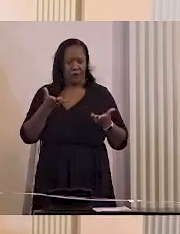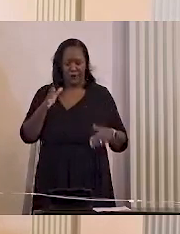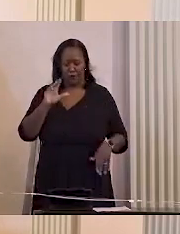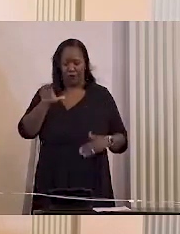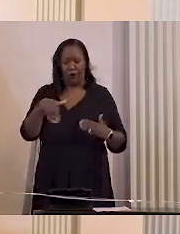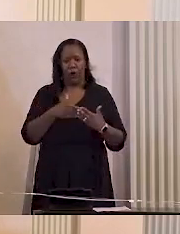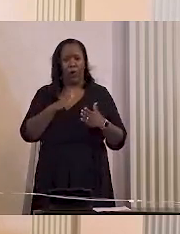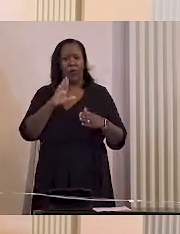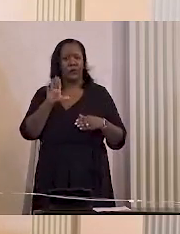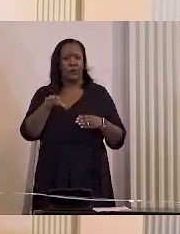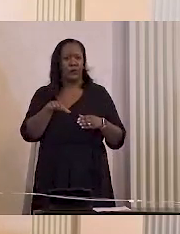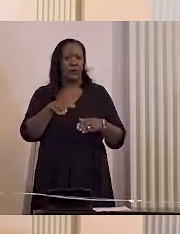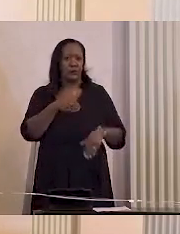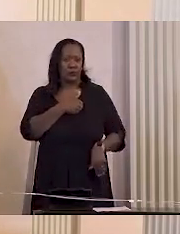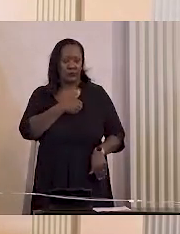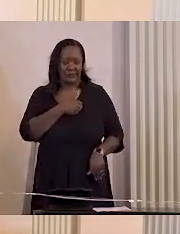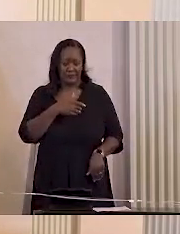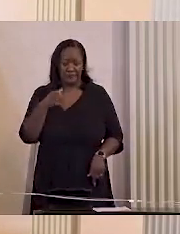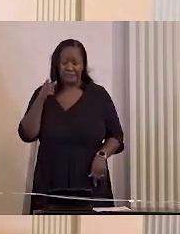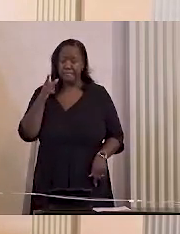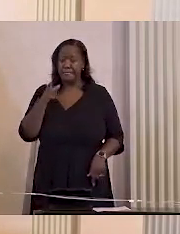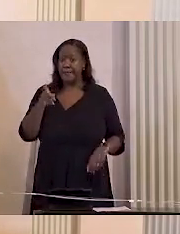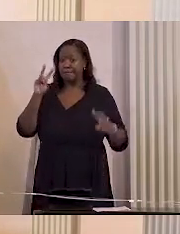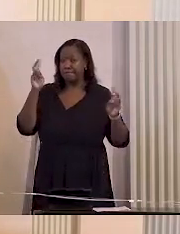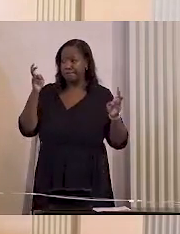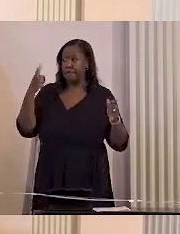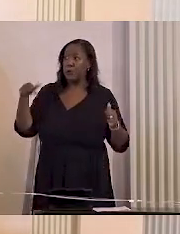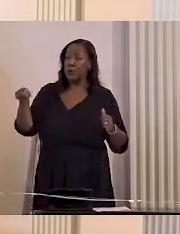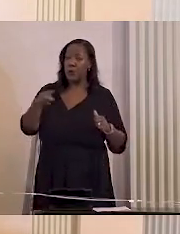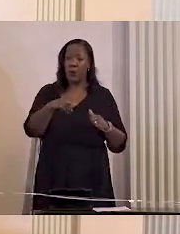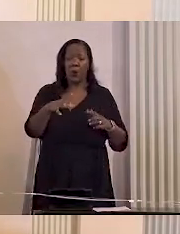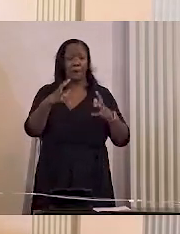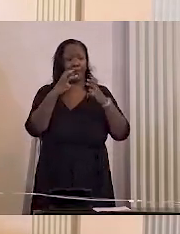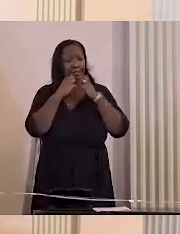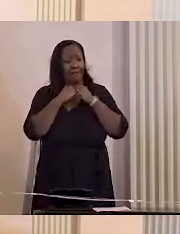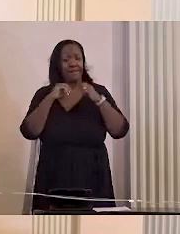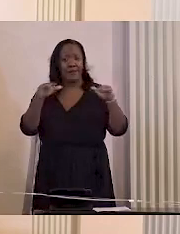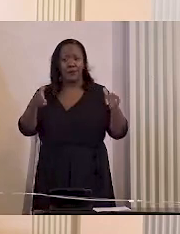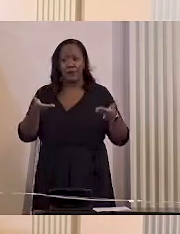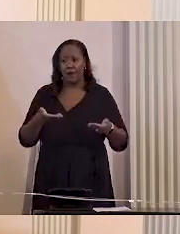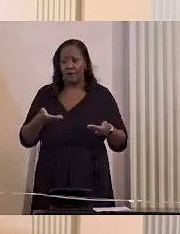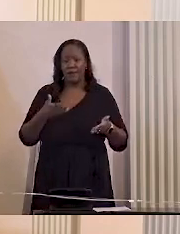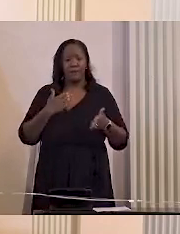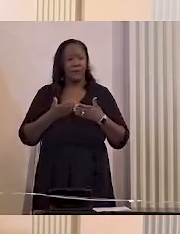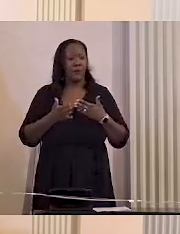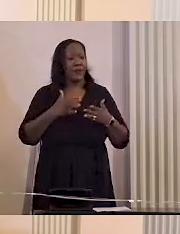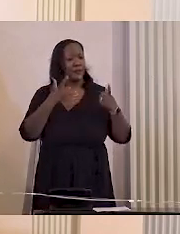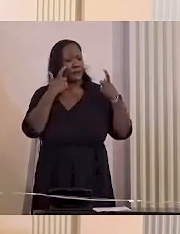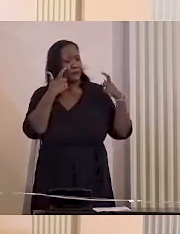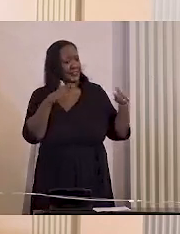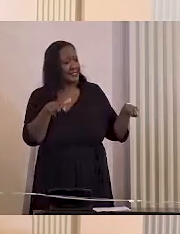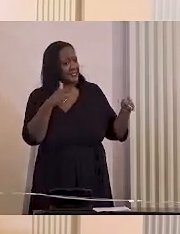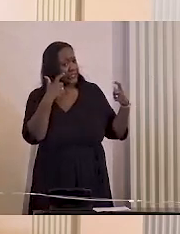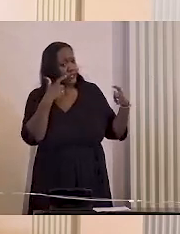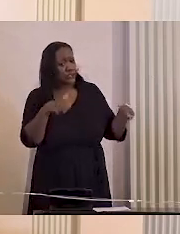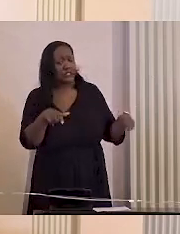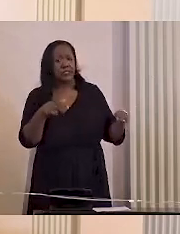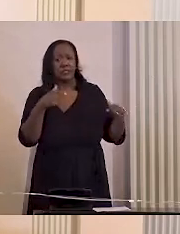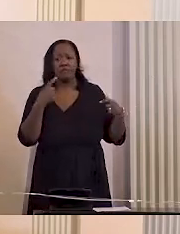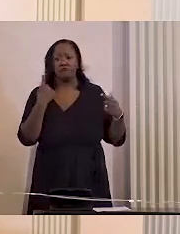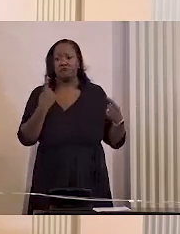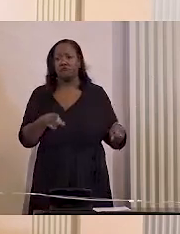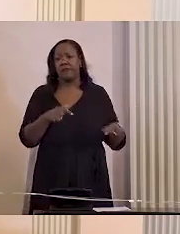You are beloved and you are welcome here. Whether tears have fallen from your eyes this past